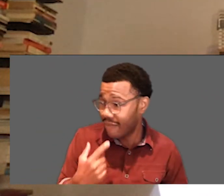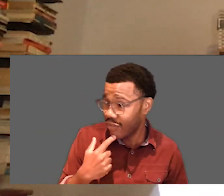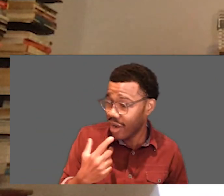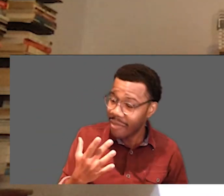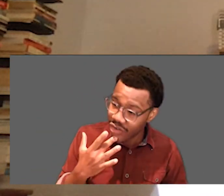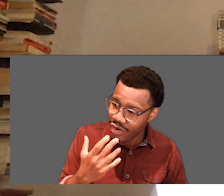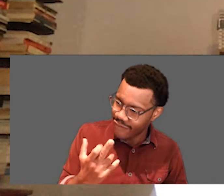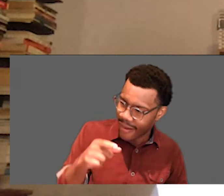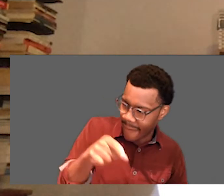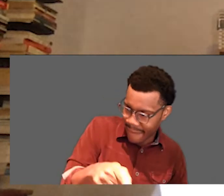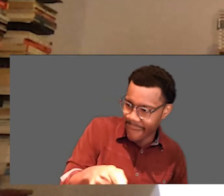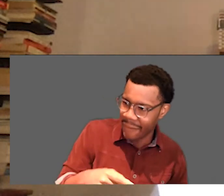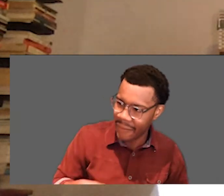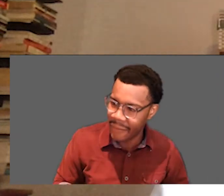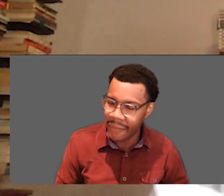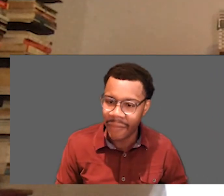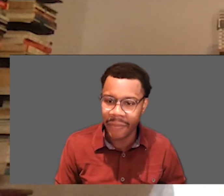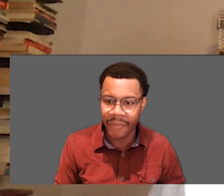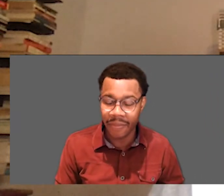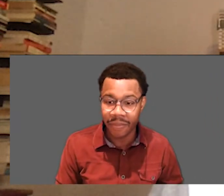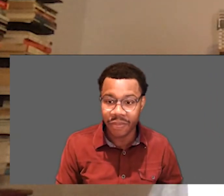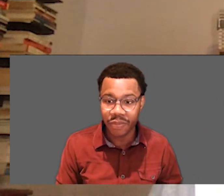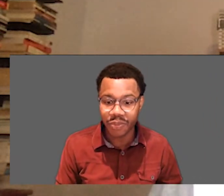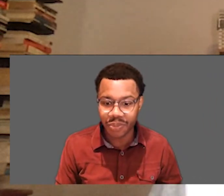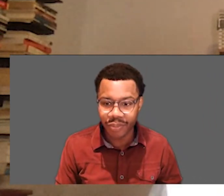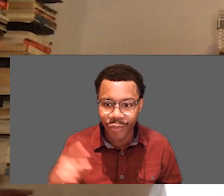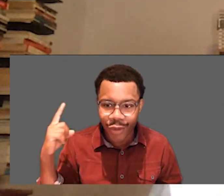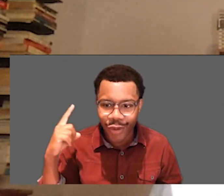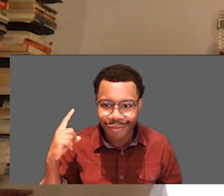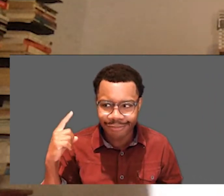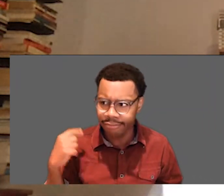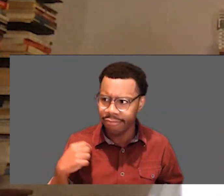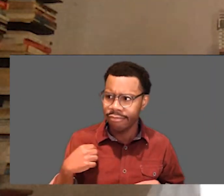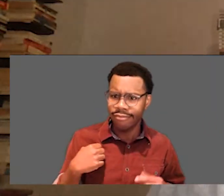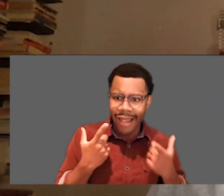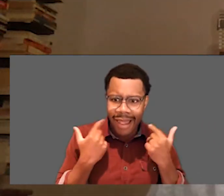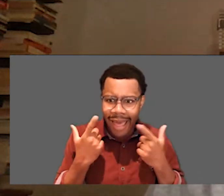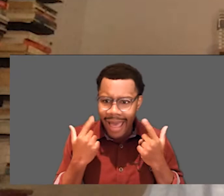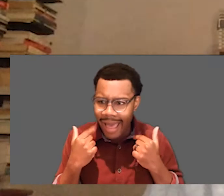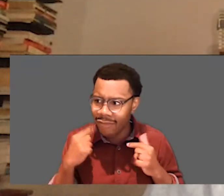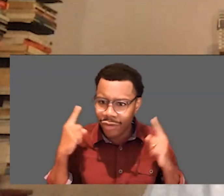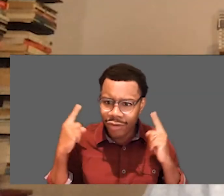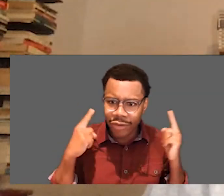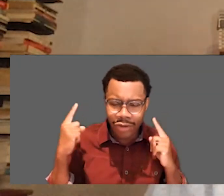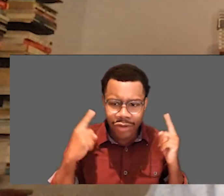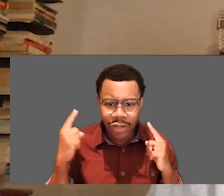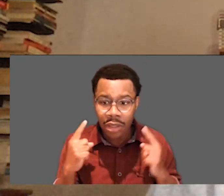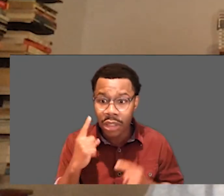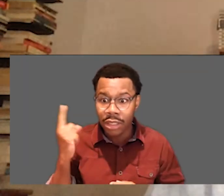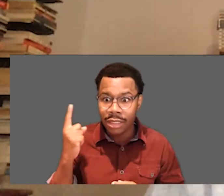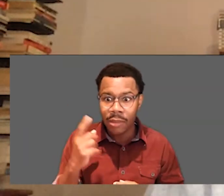him instead." We all heard laughter from the back of a cell, and then